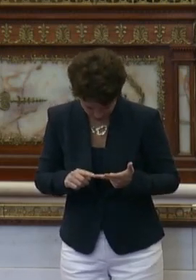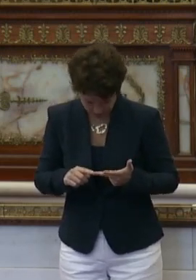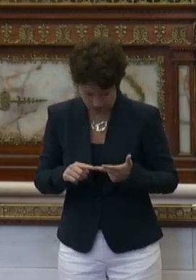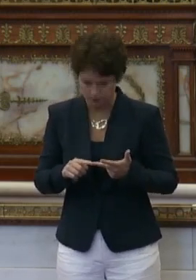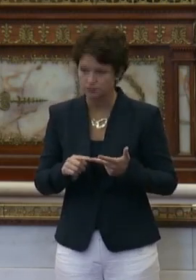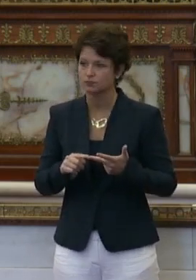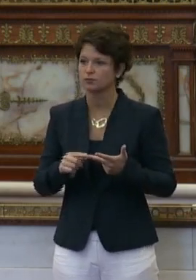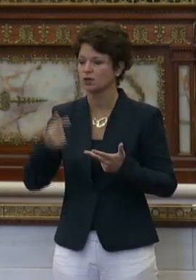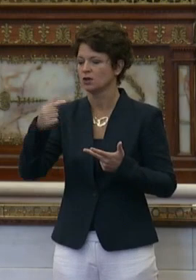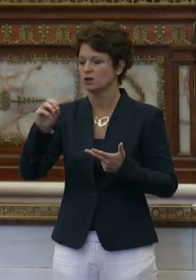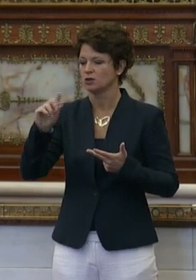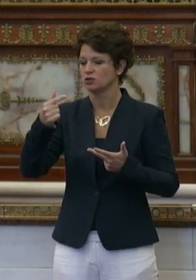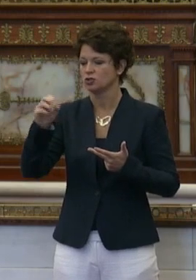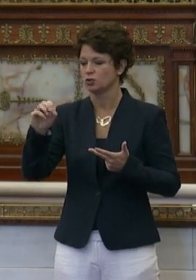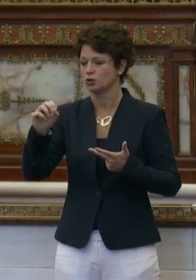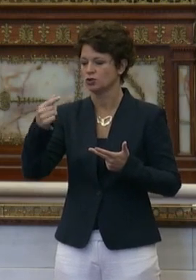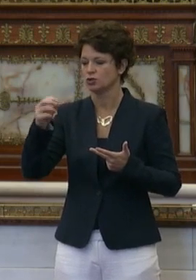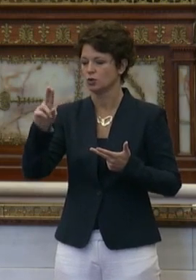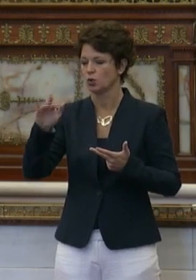Next speaker is George Gould.